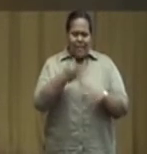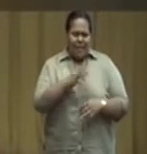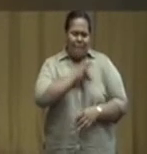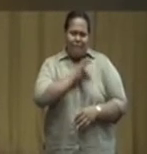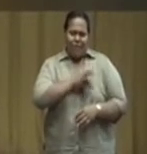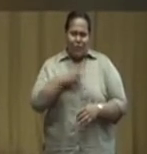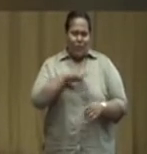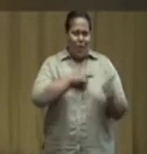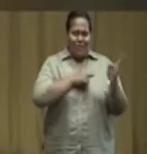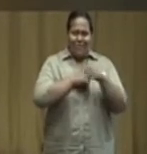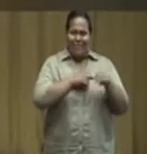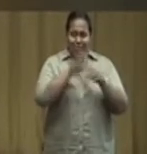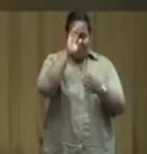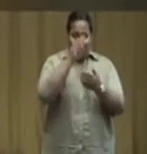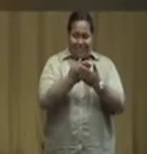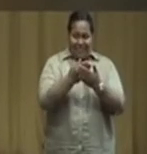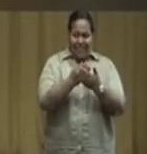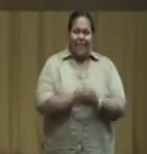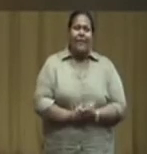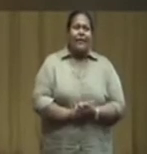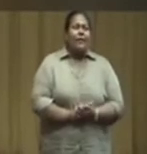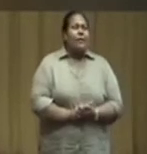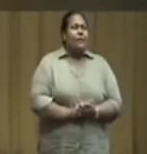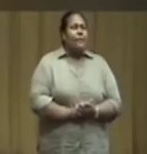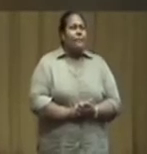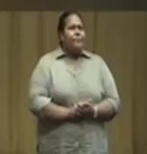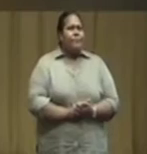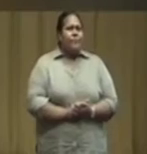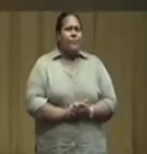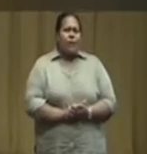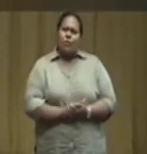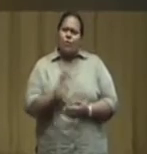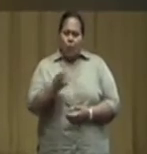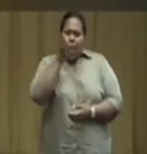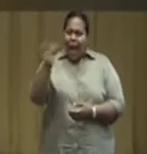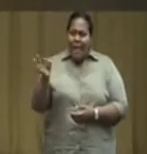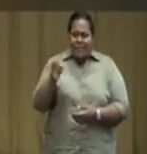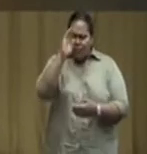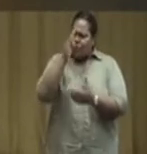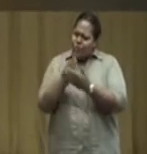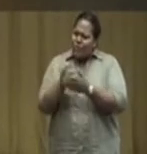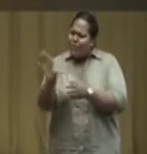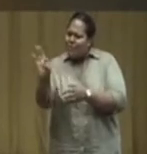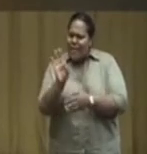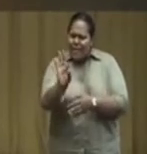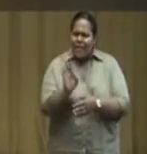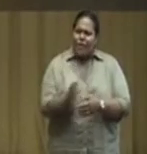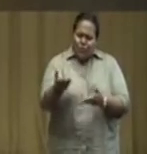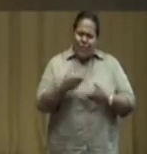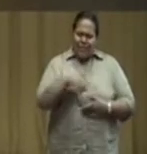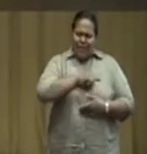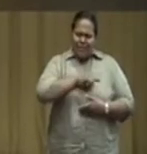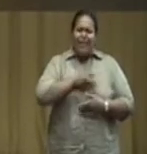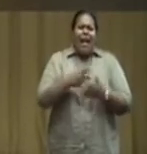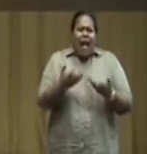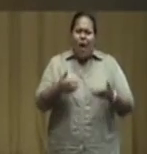students to give us a perspective on their experiences using OER. So the question they were asked to address was,